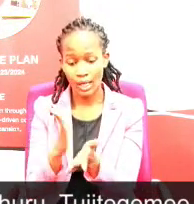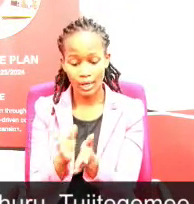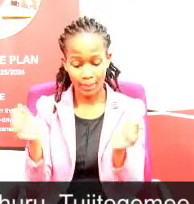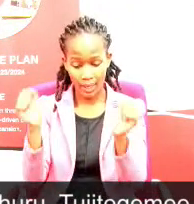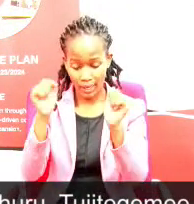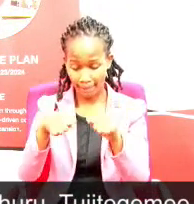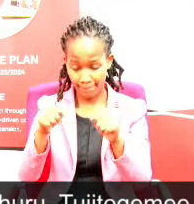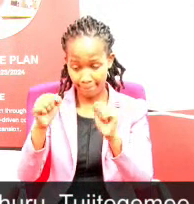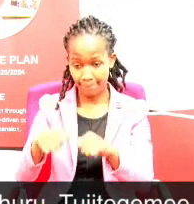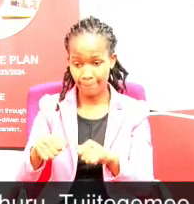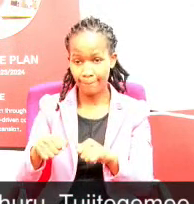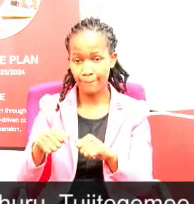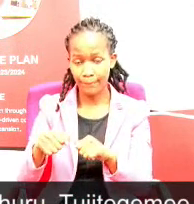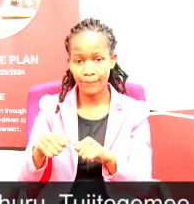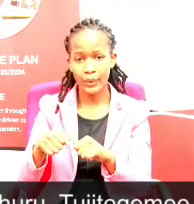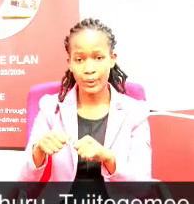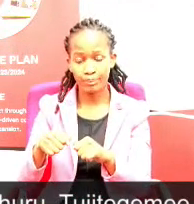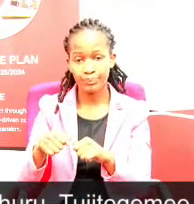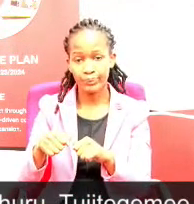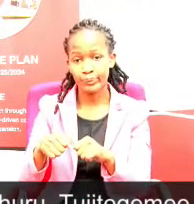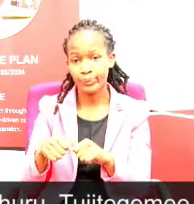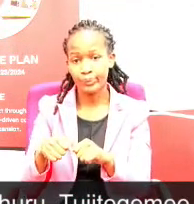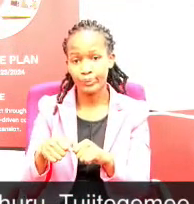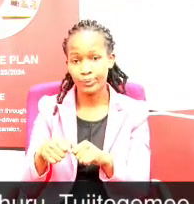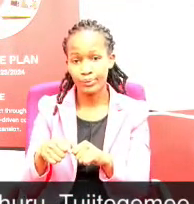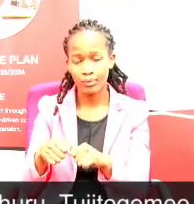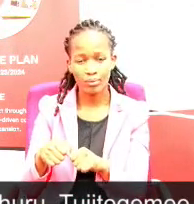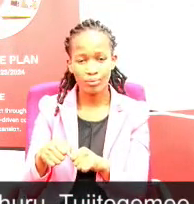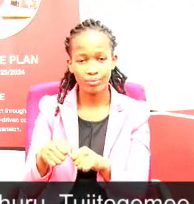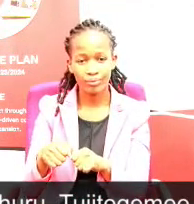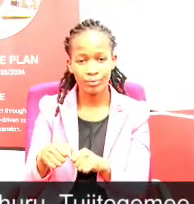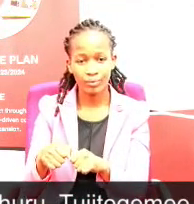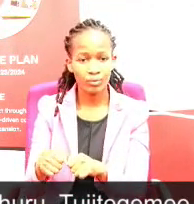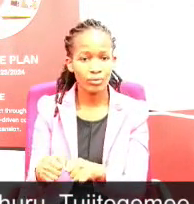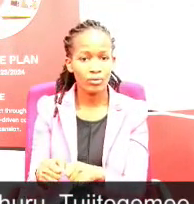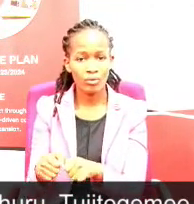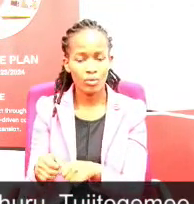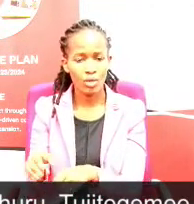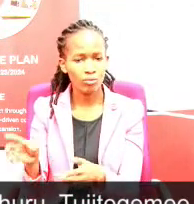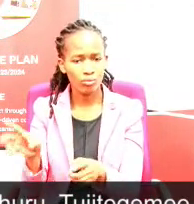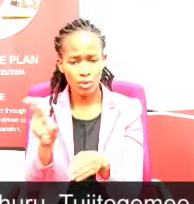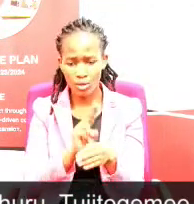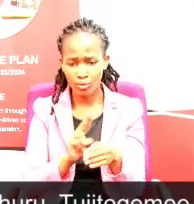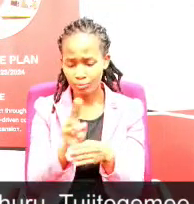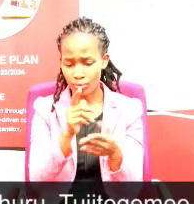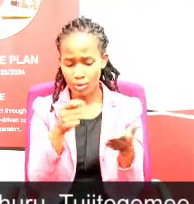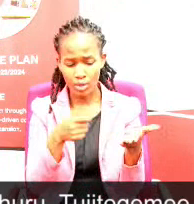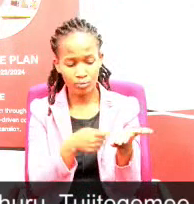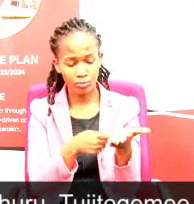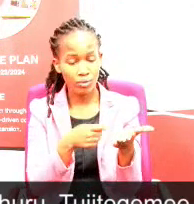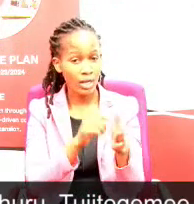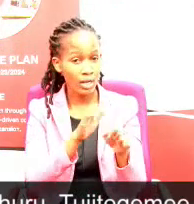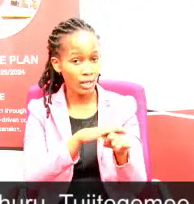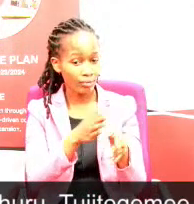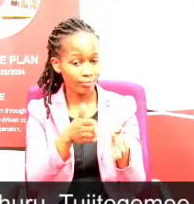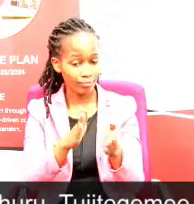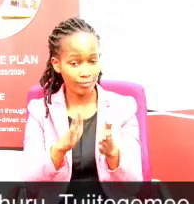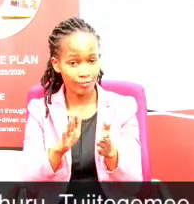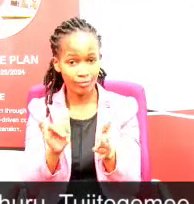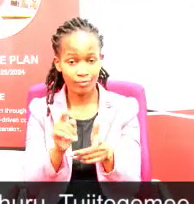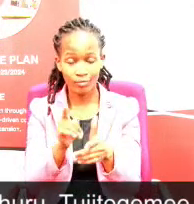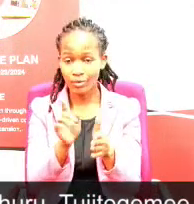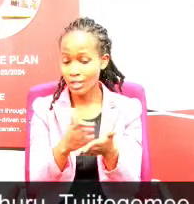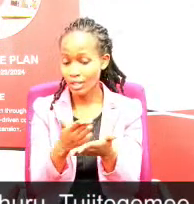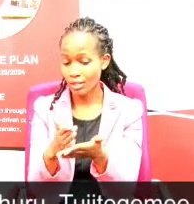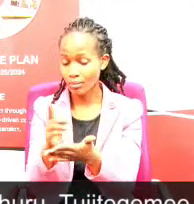be able to really optimize and use technology in an optimal manner. So those are some of